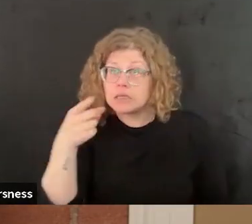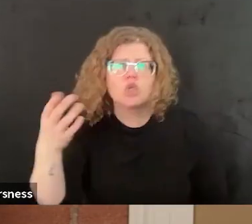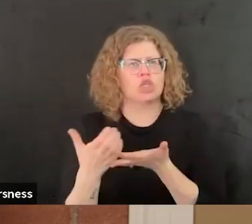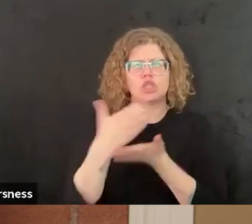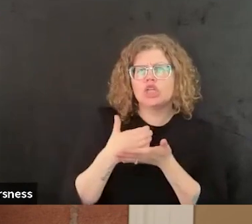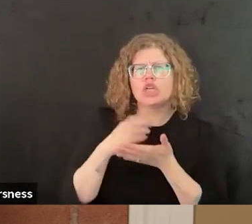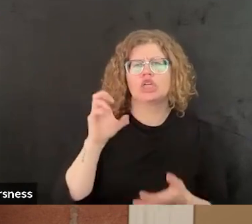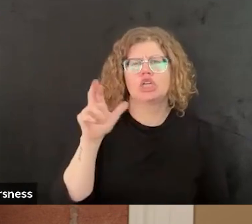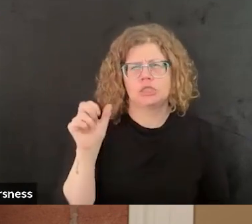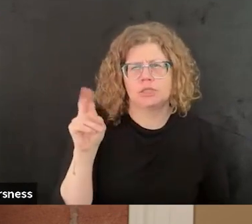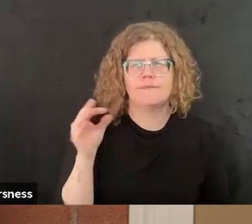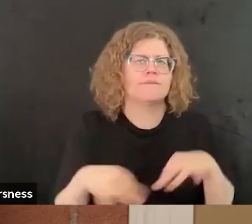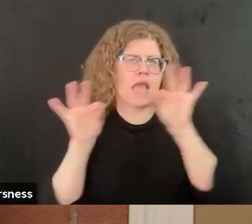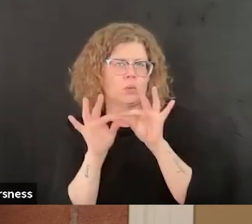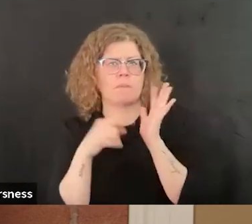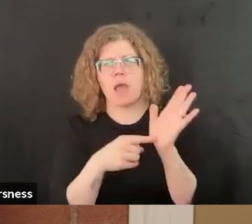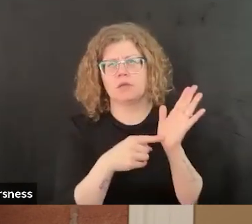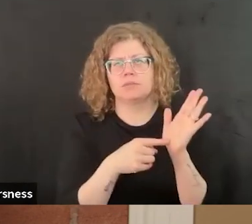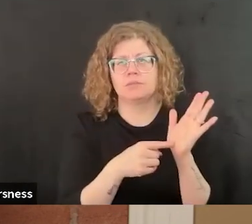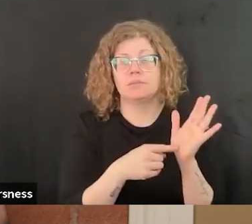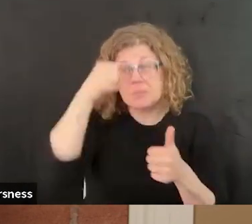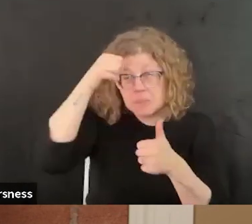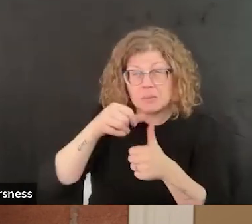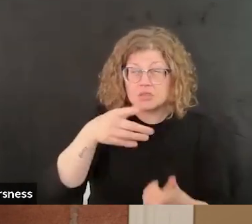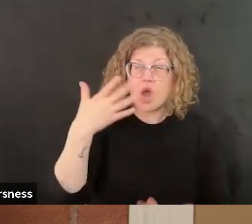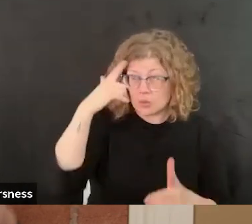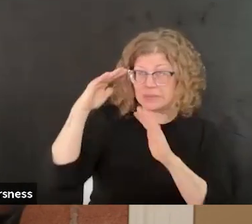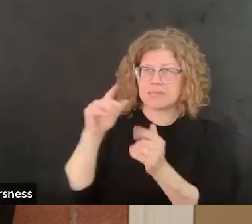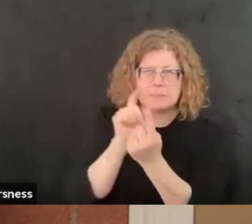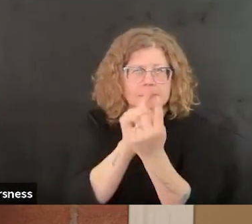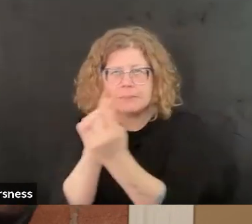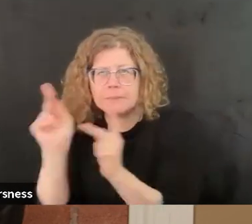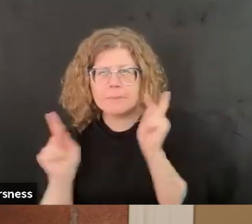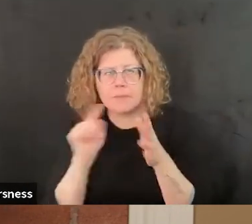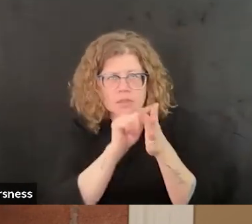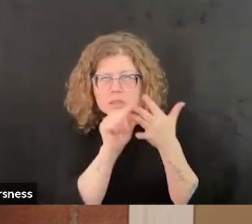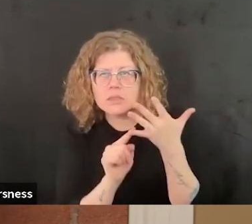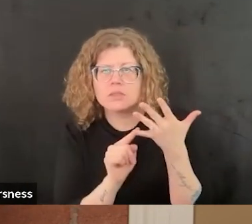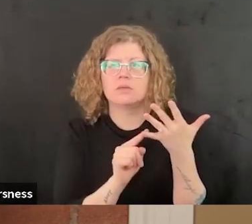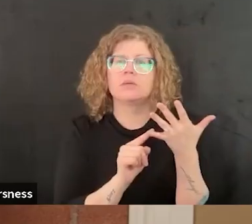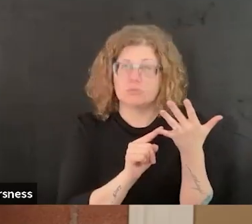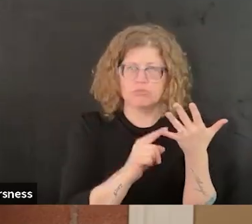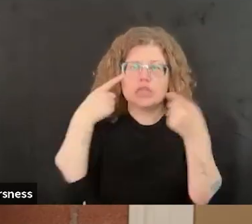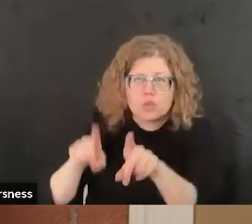value model, so you might hear that term come as well. These milestones are places within the project where we can clearly